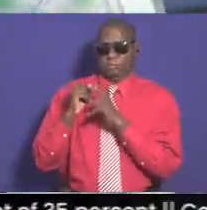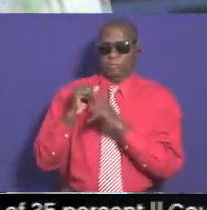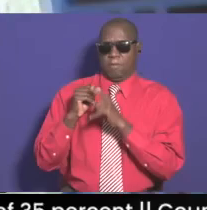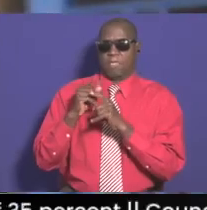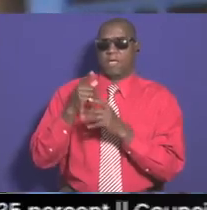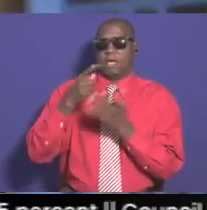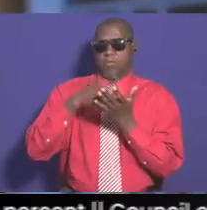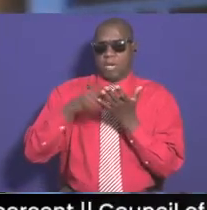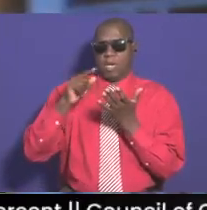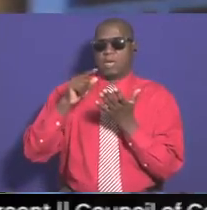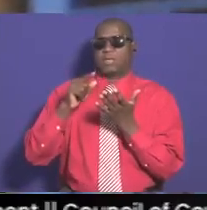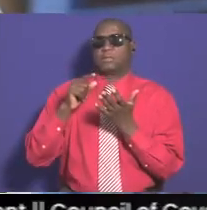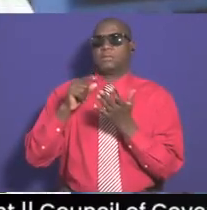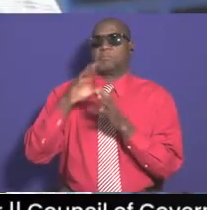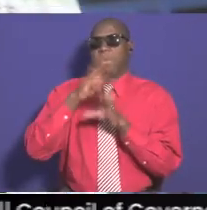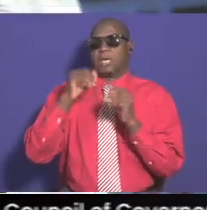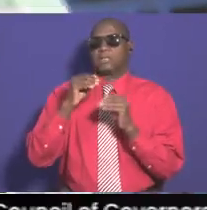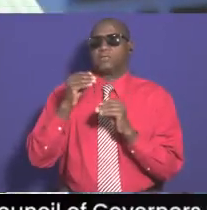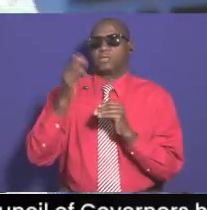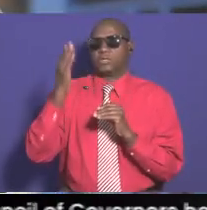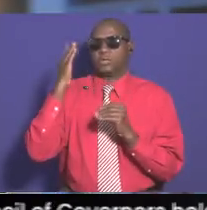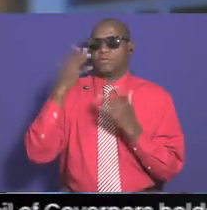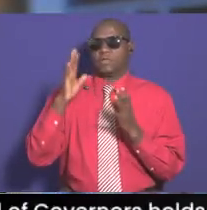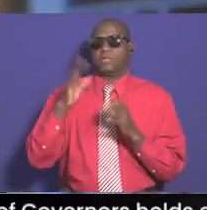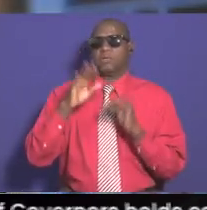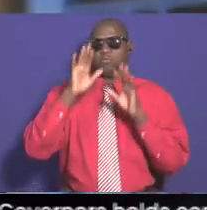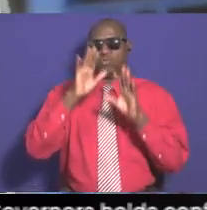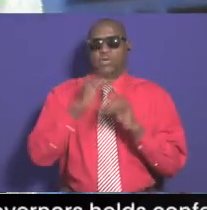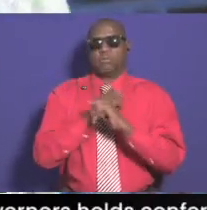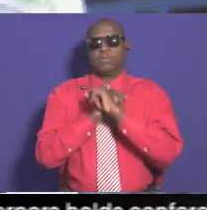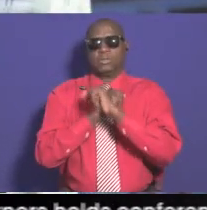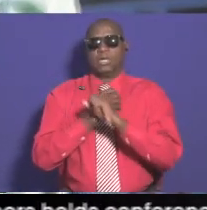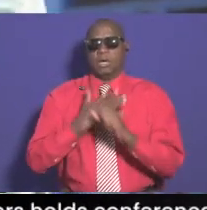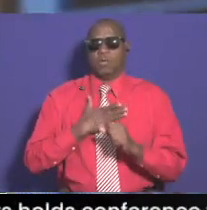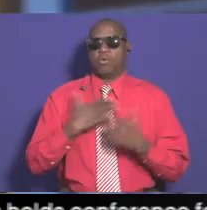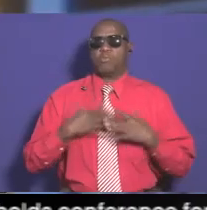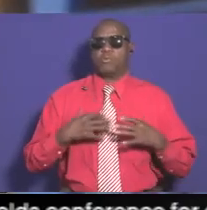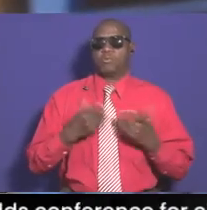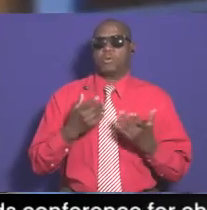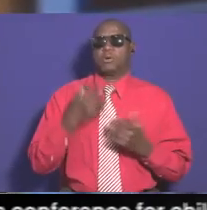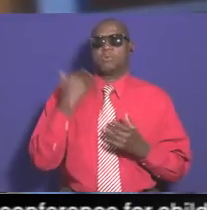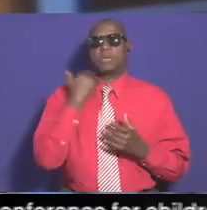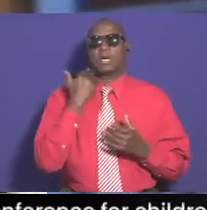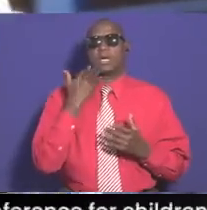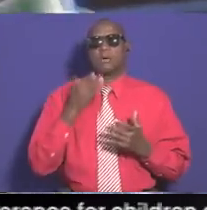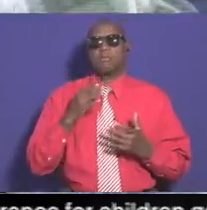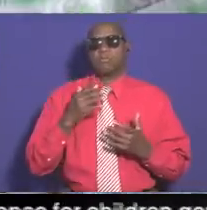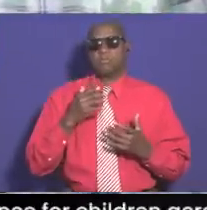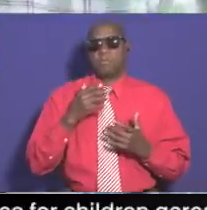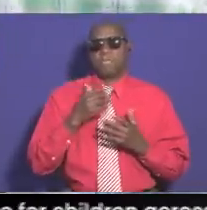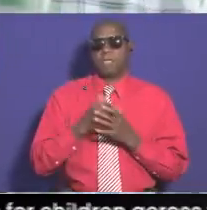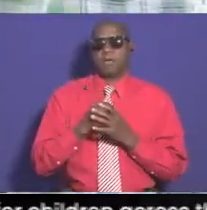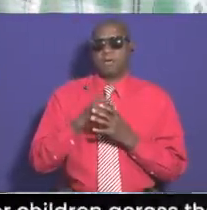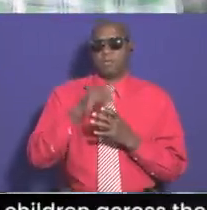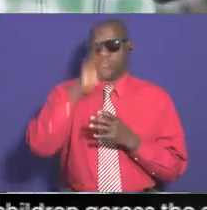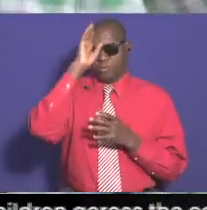tumewapitishia bajeti ya usalama, cha muhimu linda watu wangu wa Bungoma, kwa sababu damu ya mtu wa Bungoma ni kama ile damu ya mtu wa